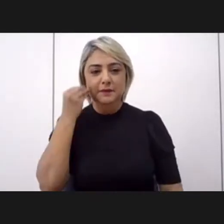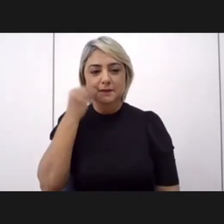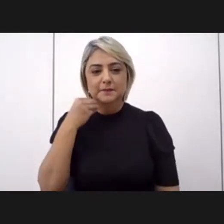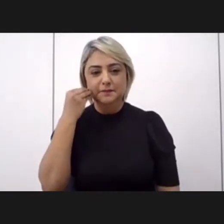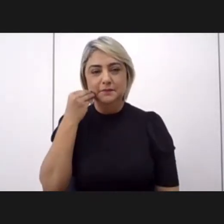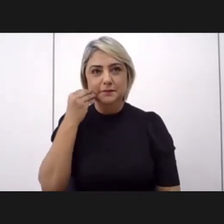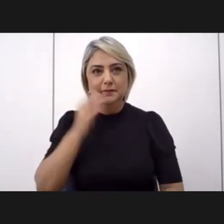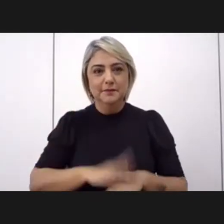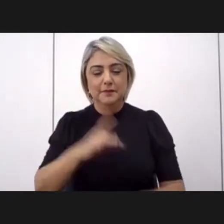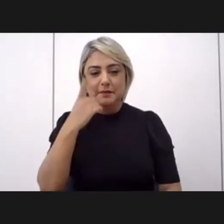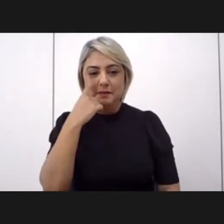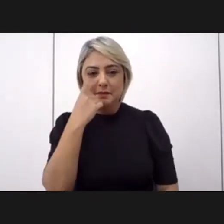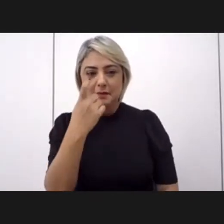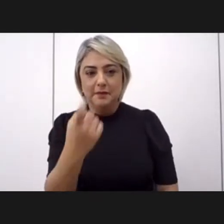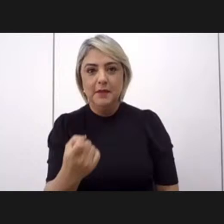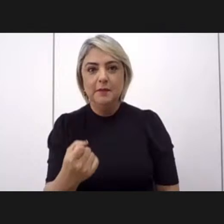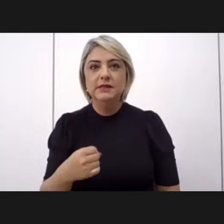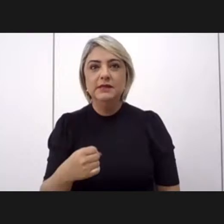So some